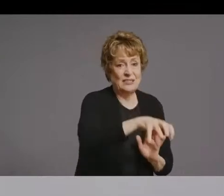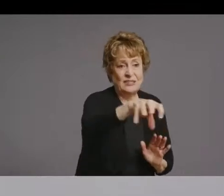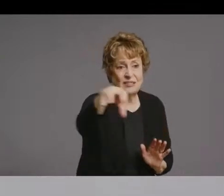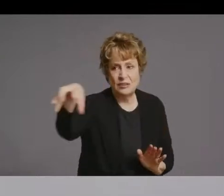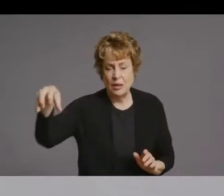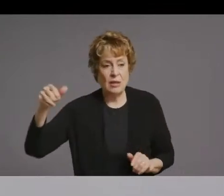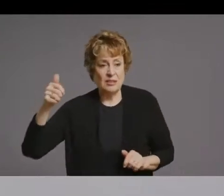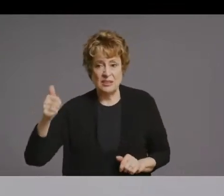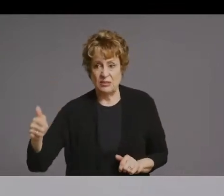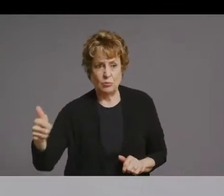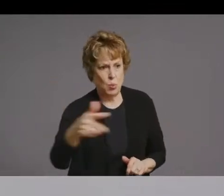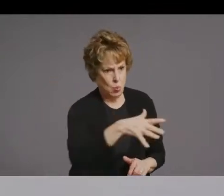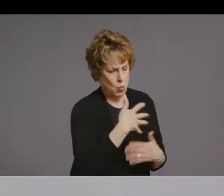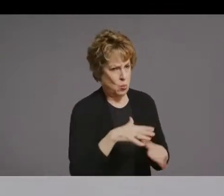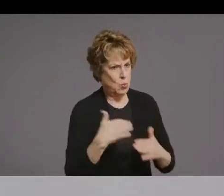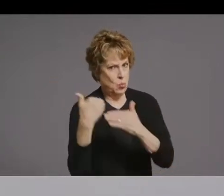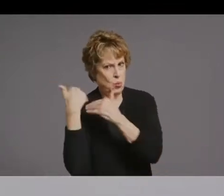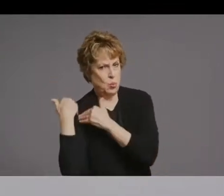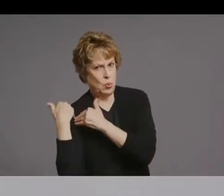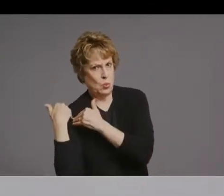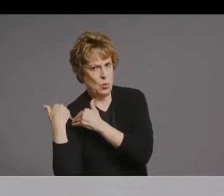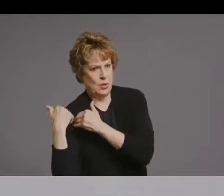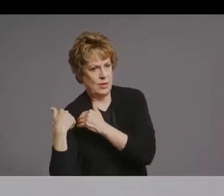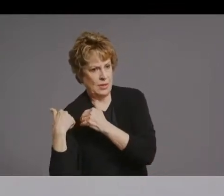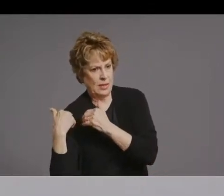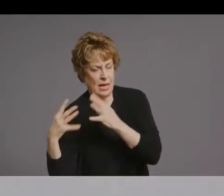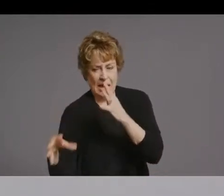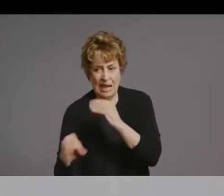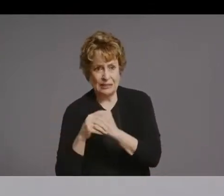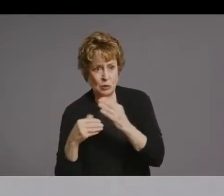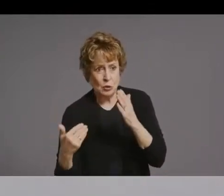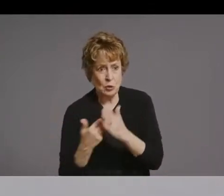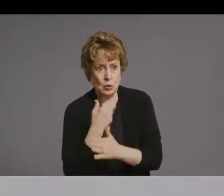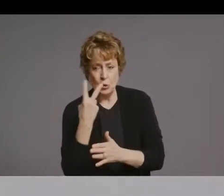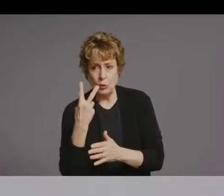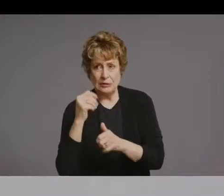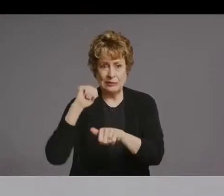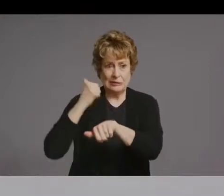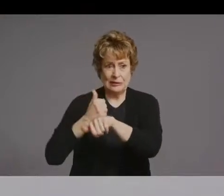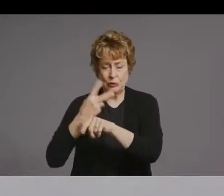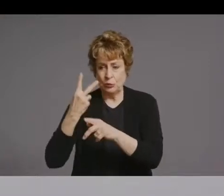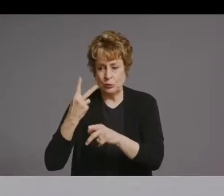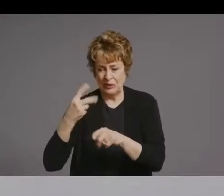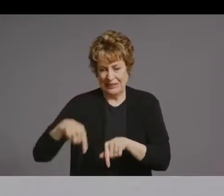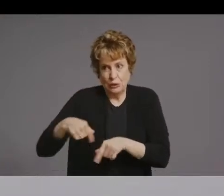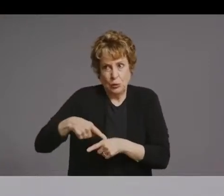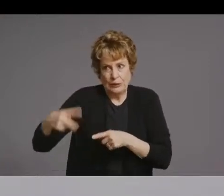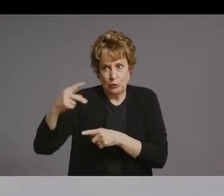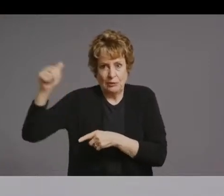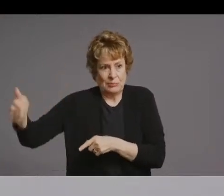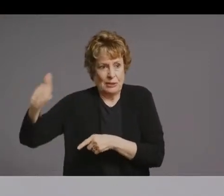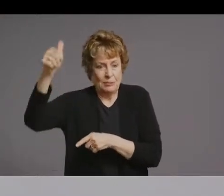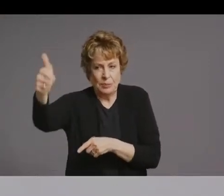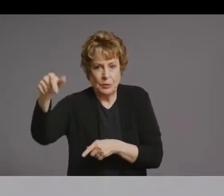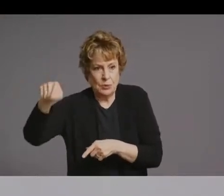bringing on 2 brand new sites over the next week or so and having to transition